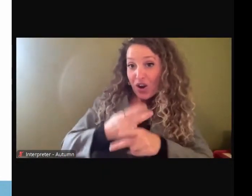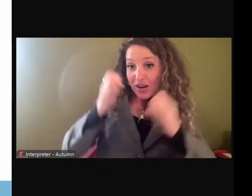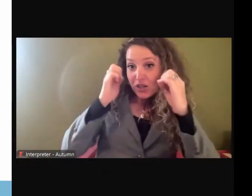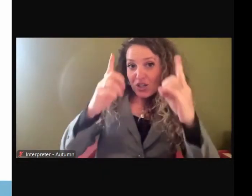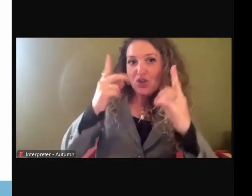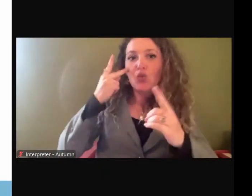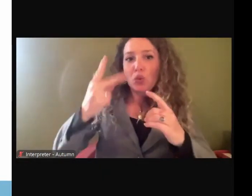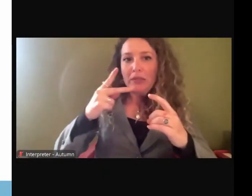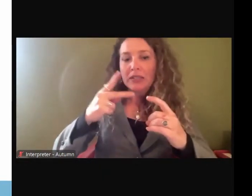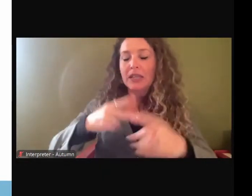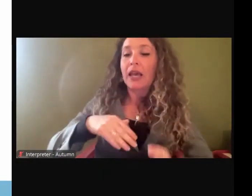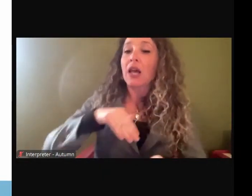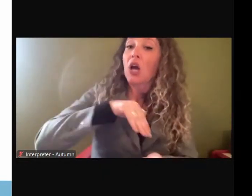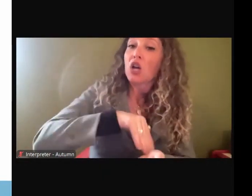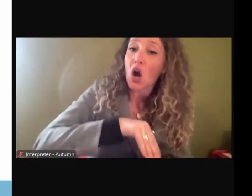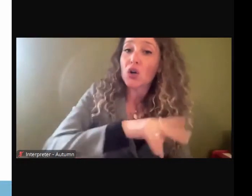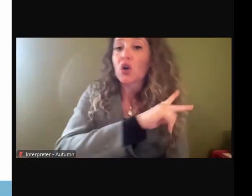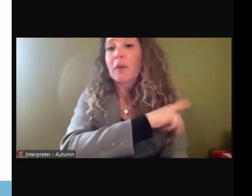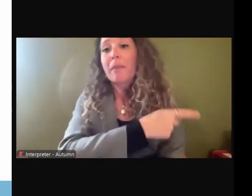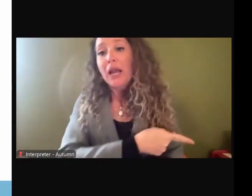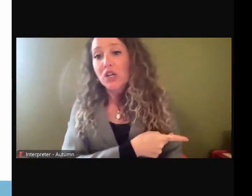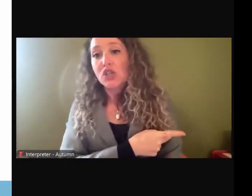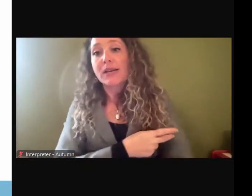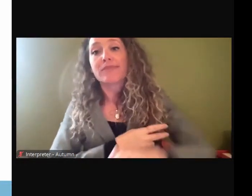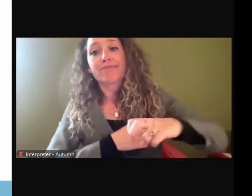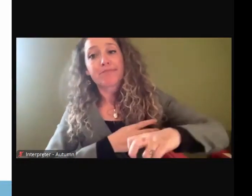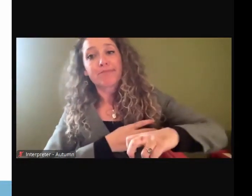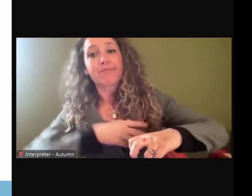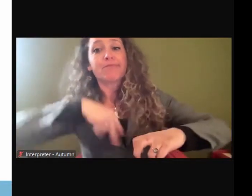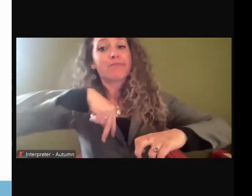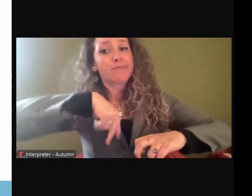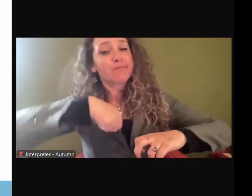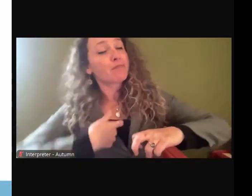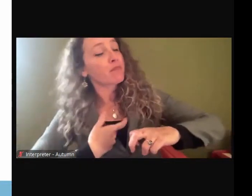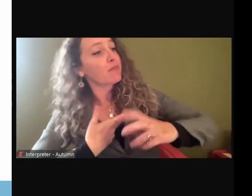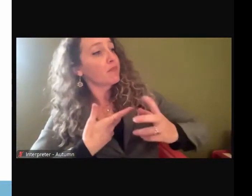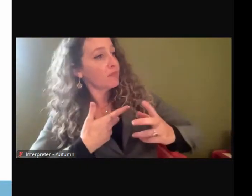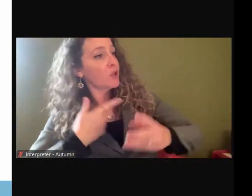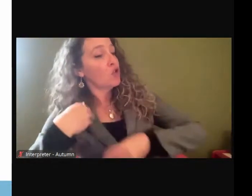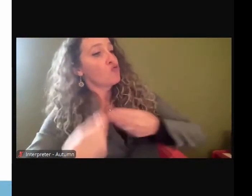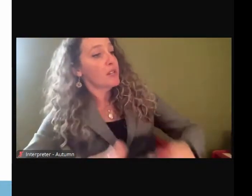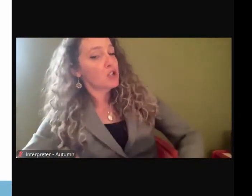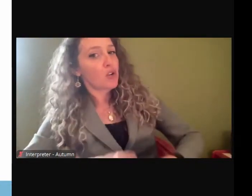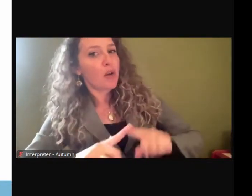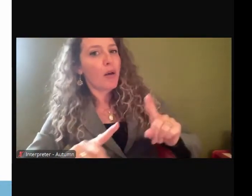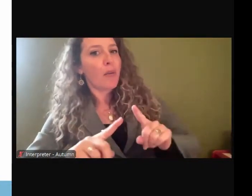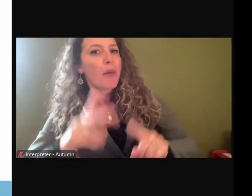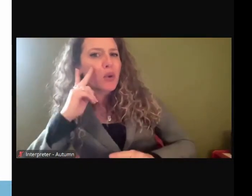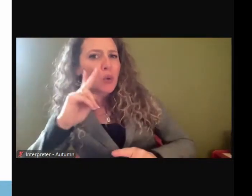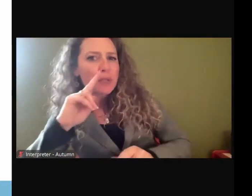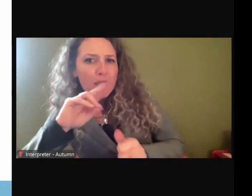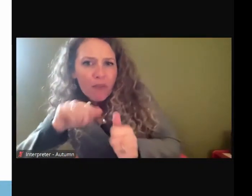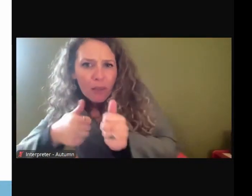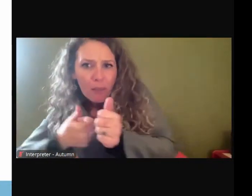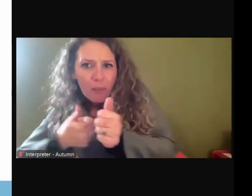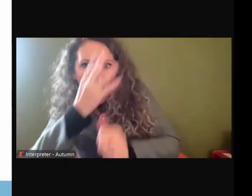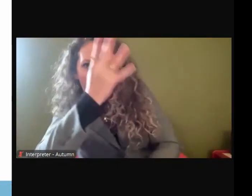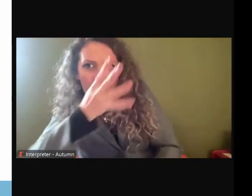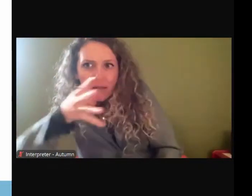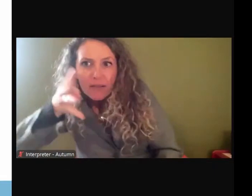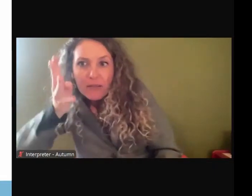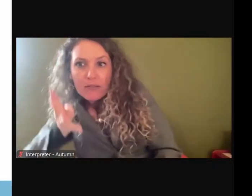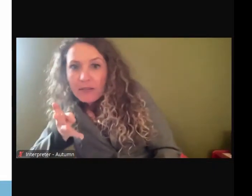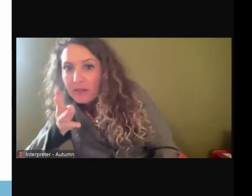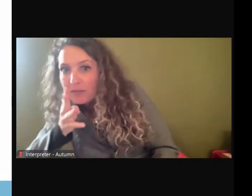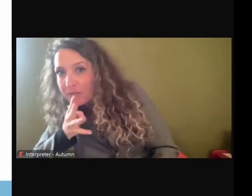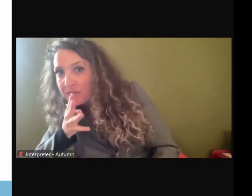doctor relationship that seems kind of traditional in what we might expect, but off stage or like behind the curtain is pulled back. We